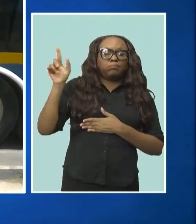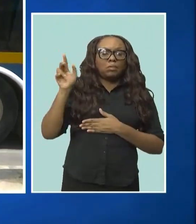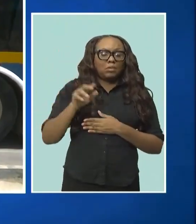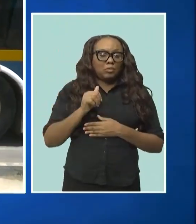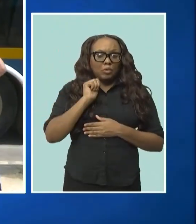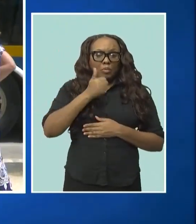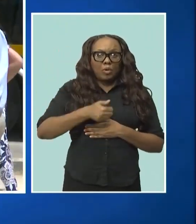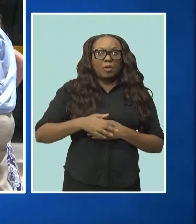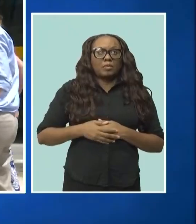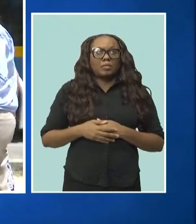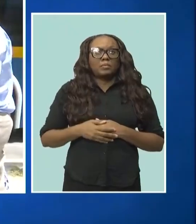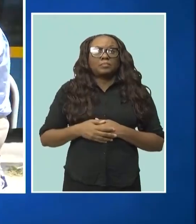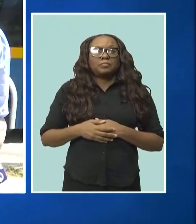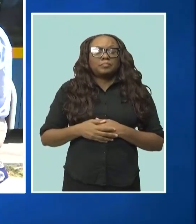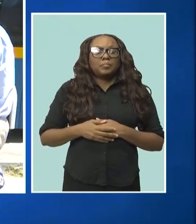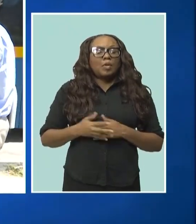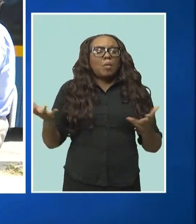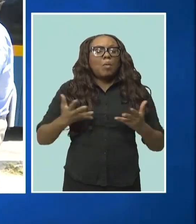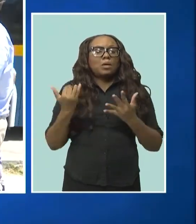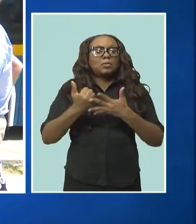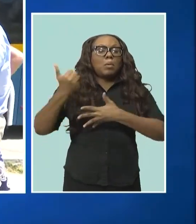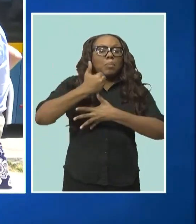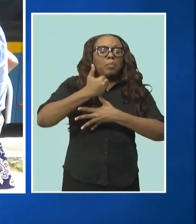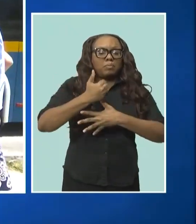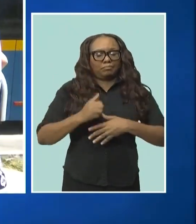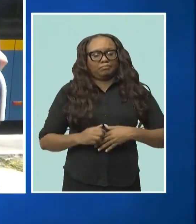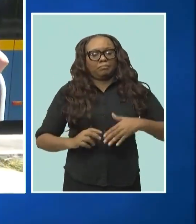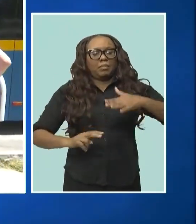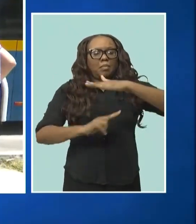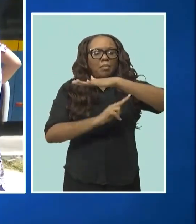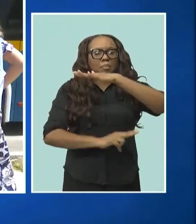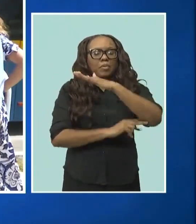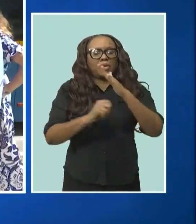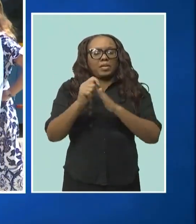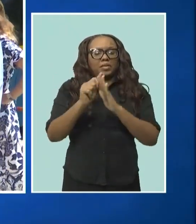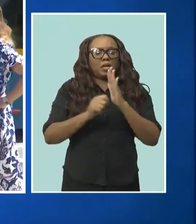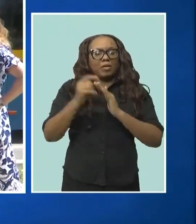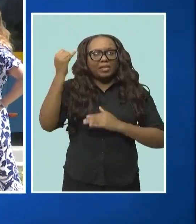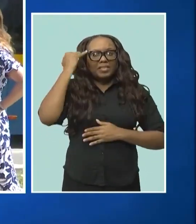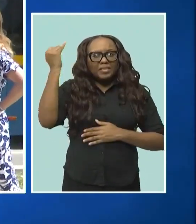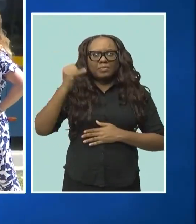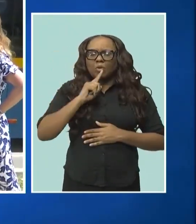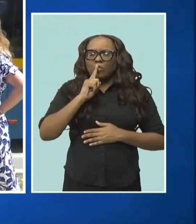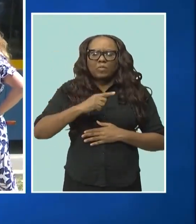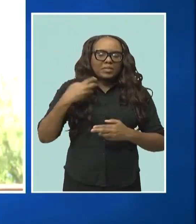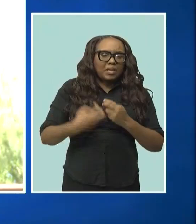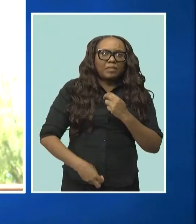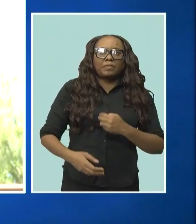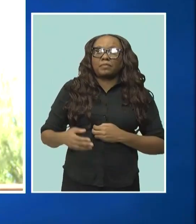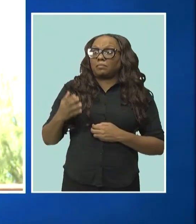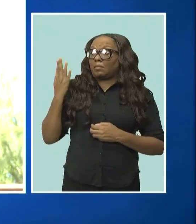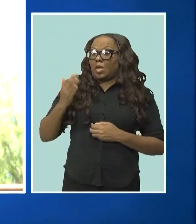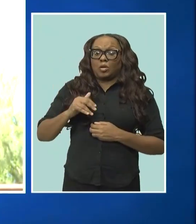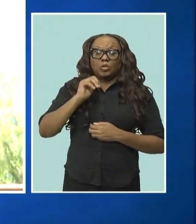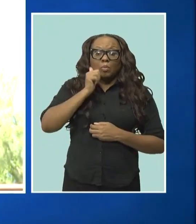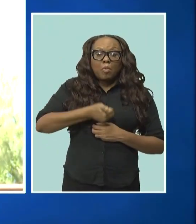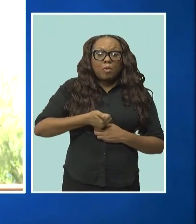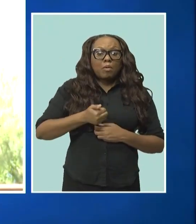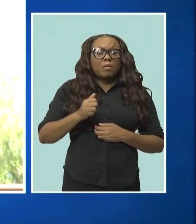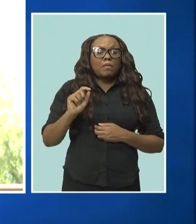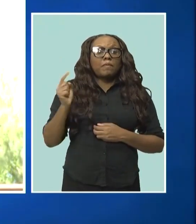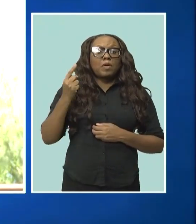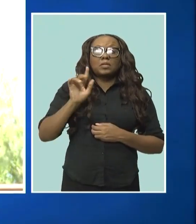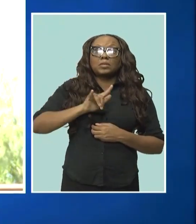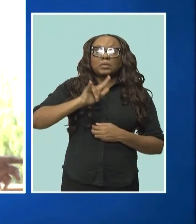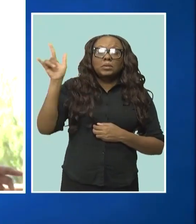to the climate crisis, tops the agenda. She describes it as a grueling roadmap. We go to London first tomorrow, and